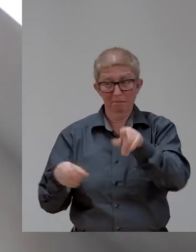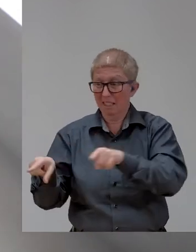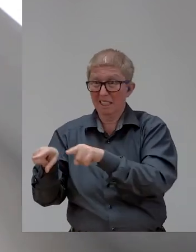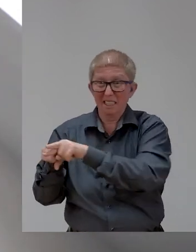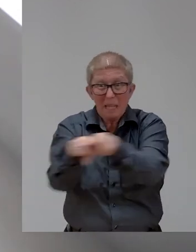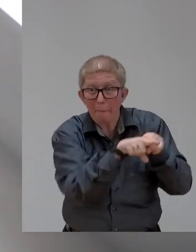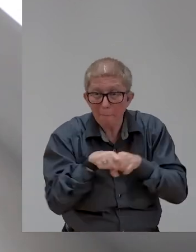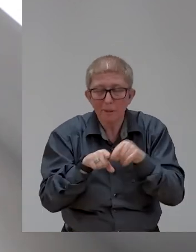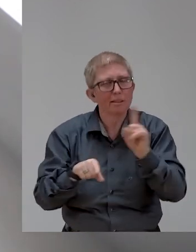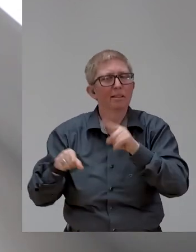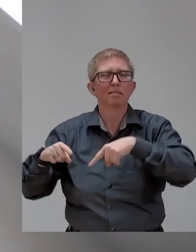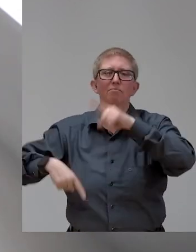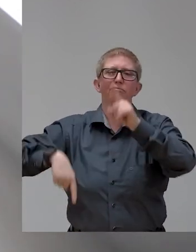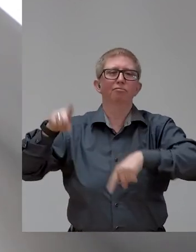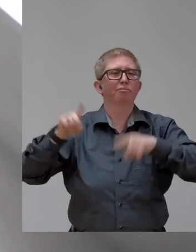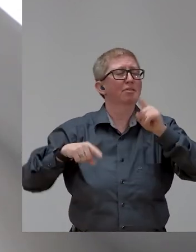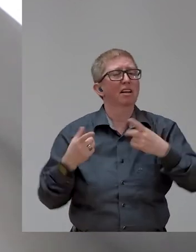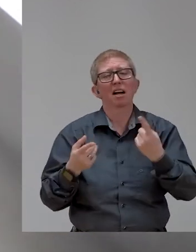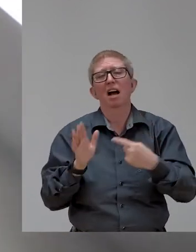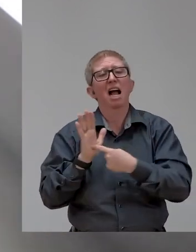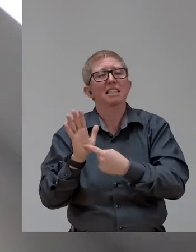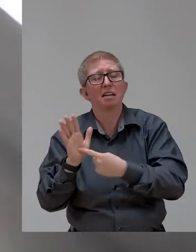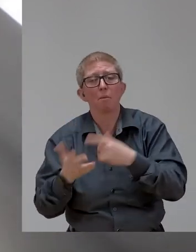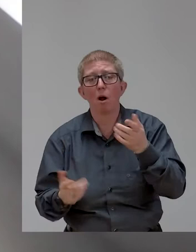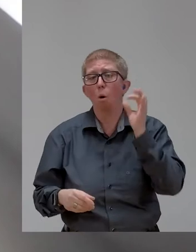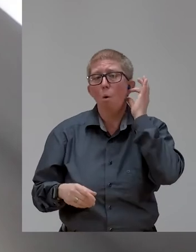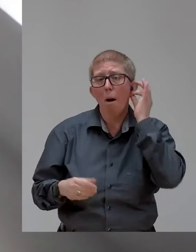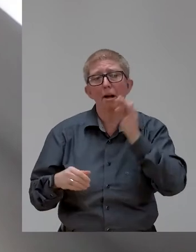well as the elderly are facing additional forms of